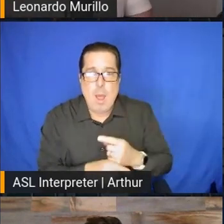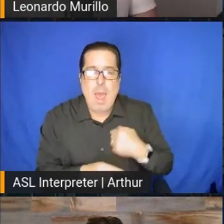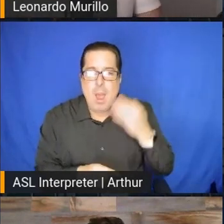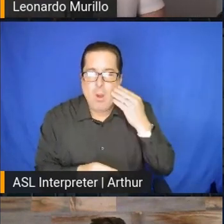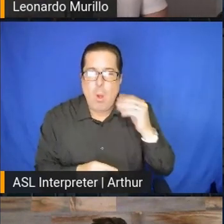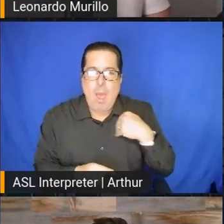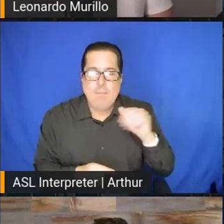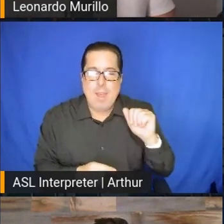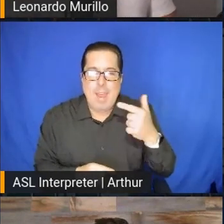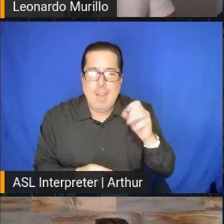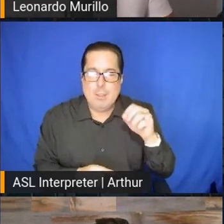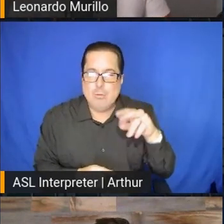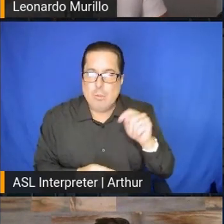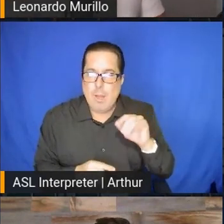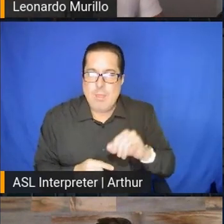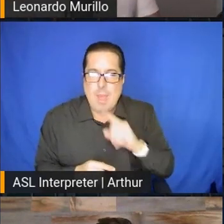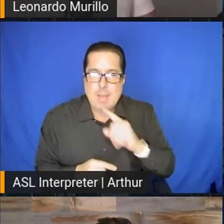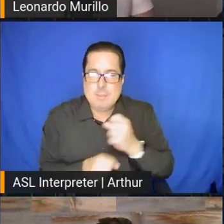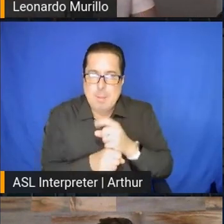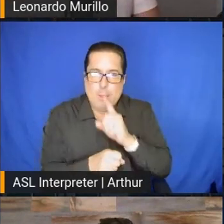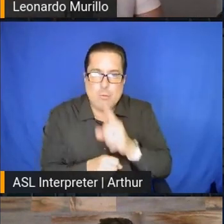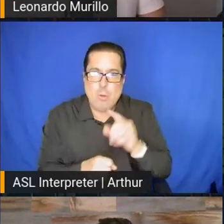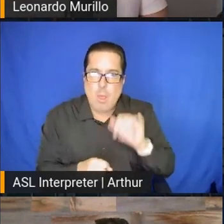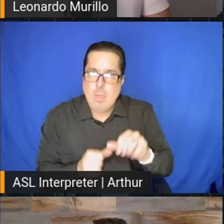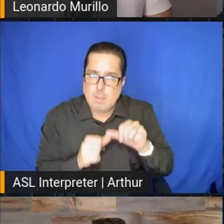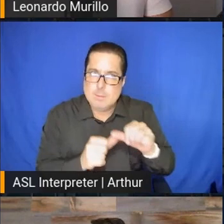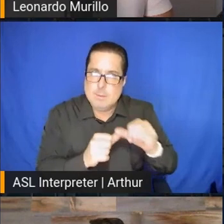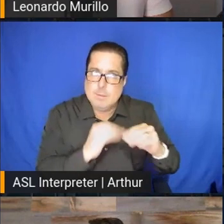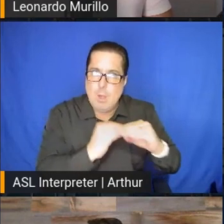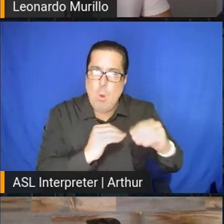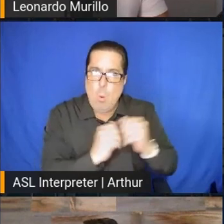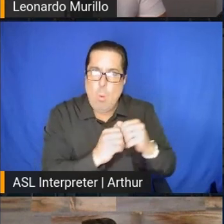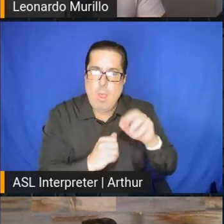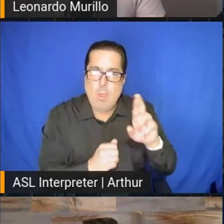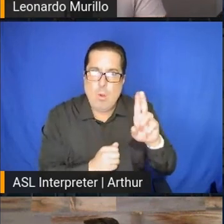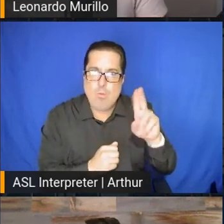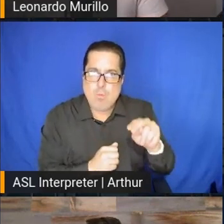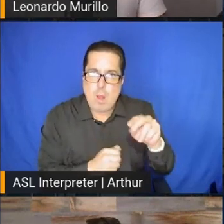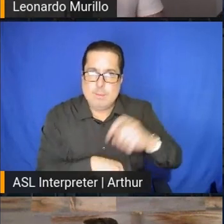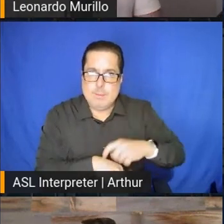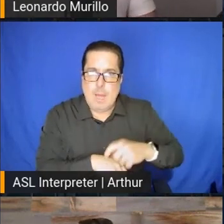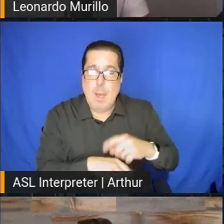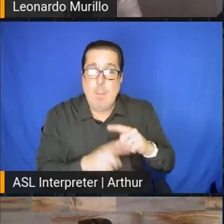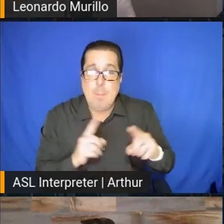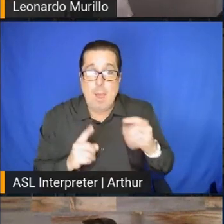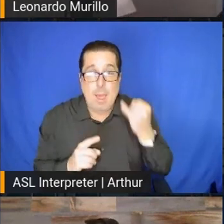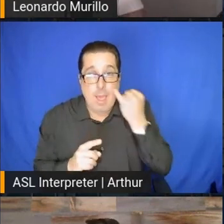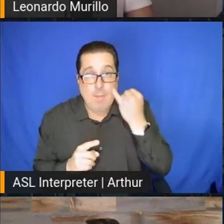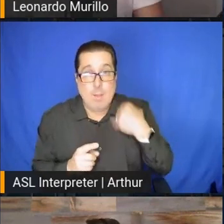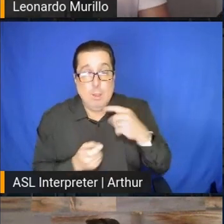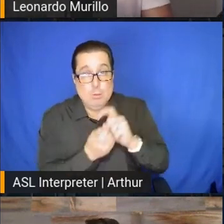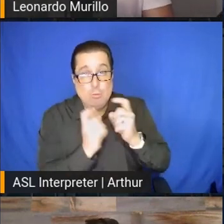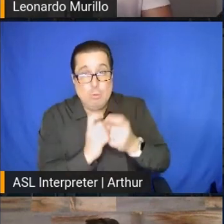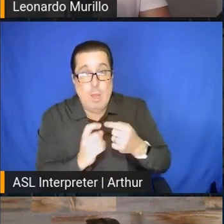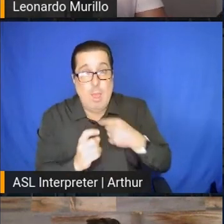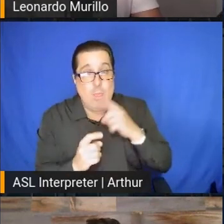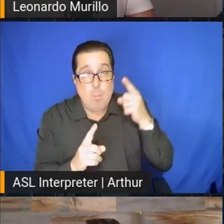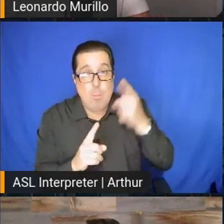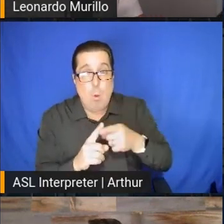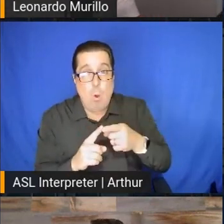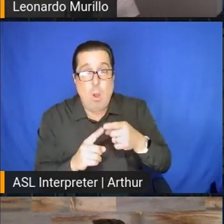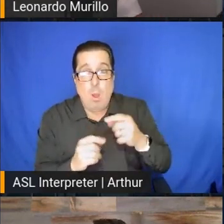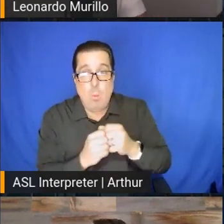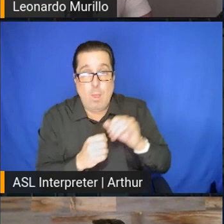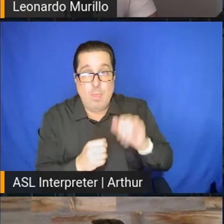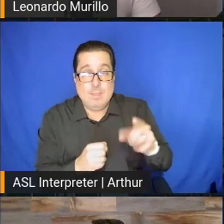agent that is making sure that that's consistent with the runtime. But if I apply a new change, if I deploy a new version, if I